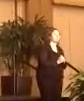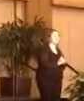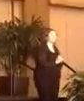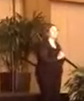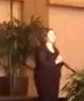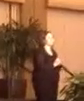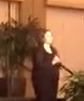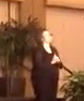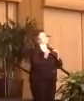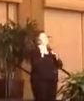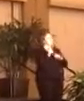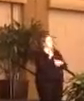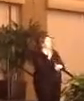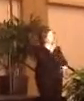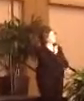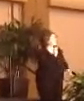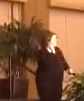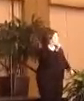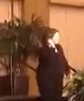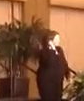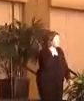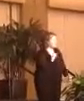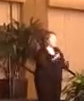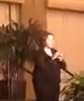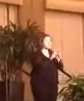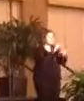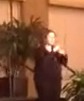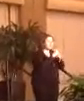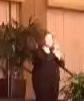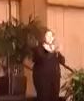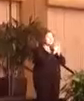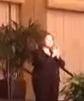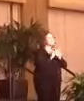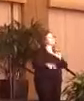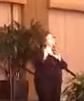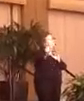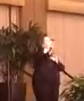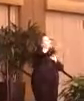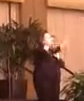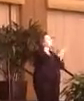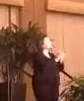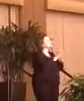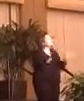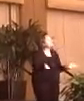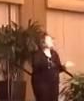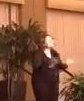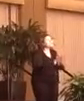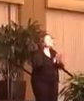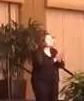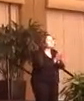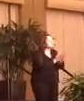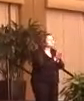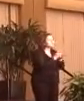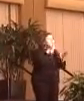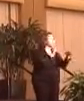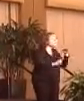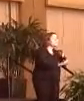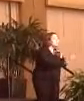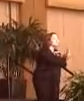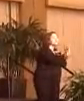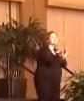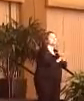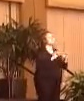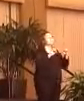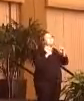Beyond keeping fit and making YouTube videos, Davey travels the world for inspiration and adventure, visiting such destinations as